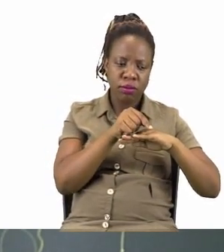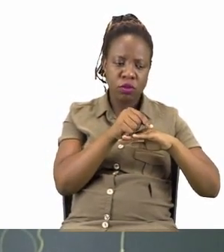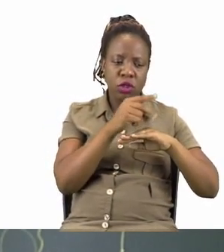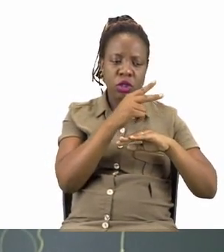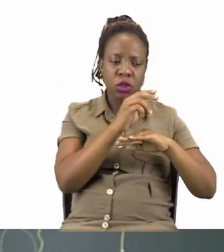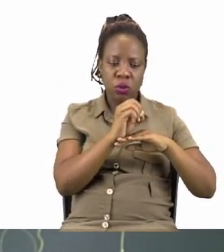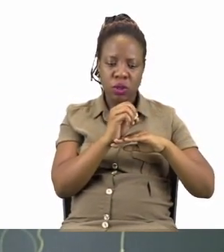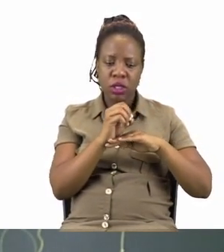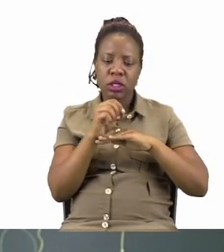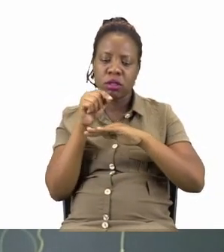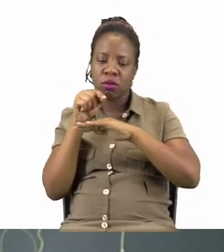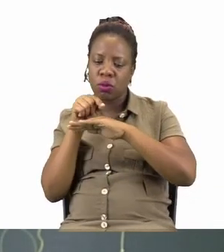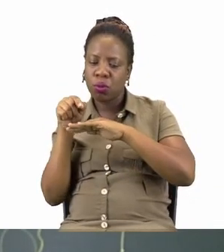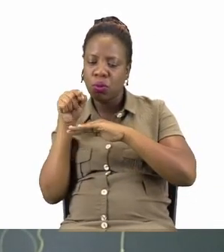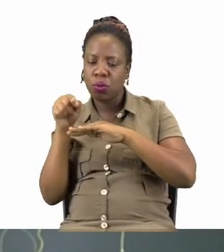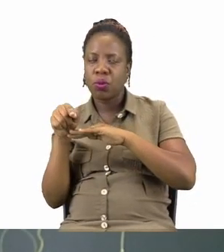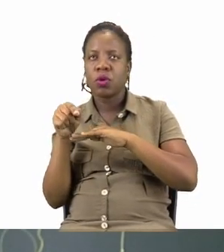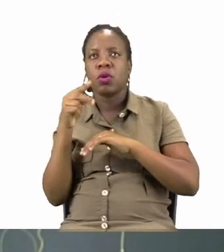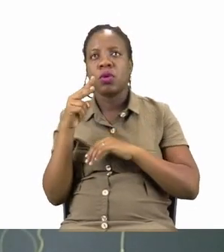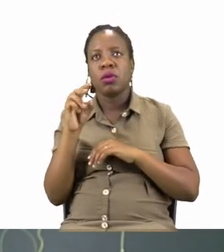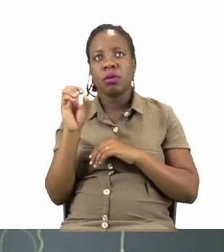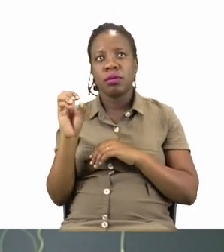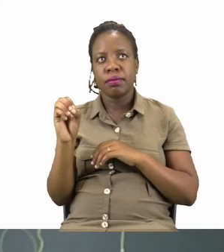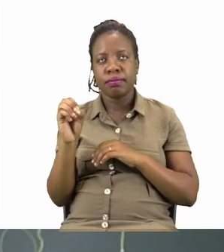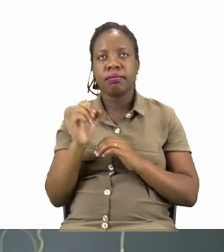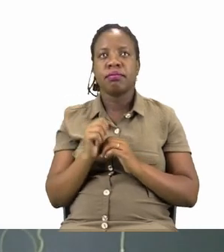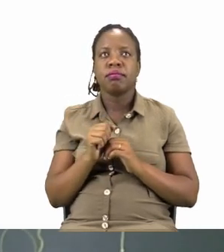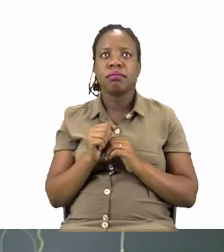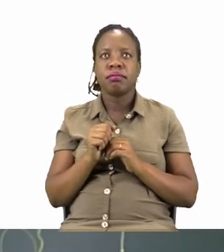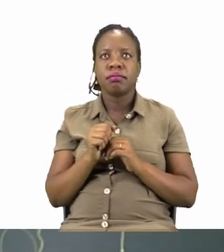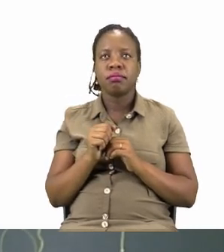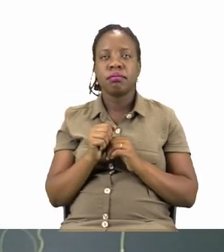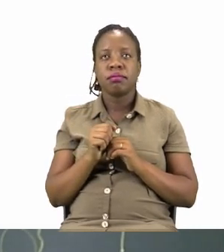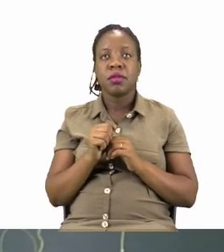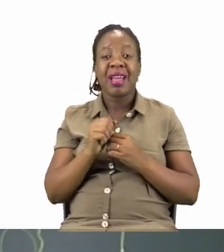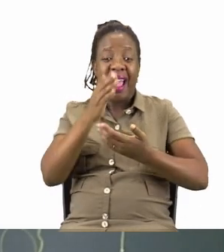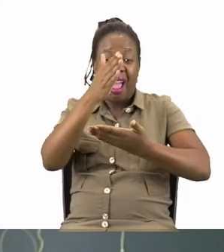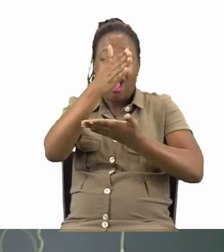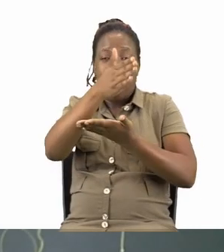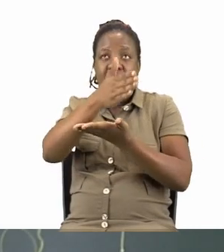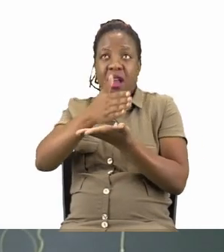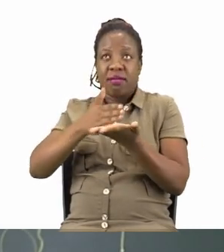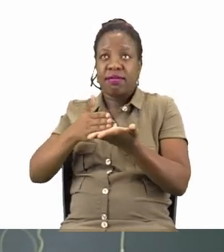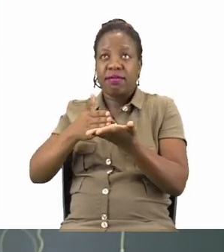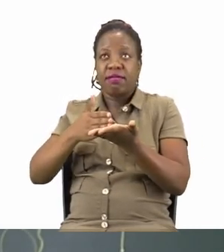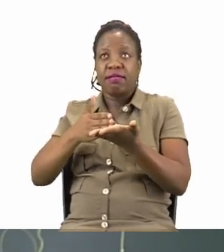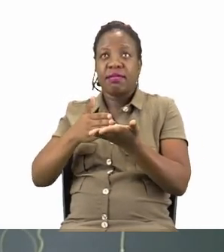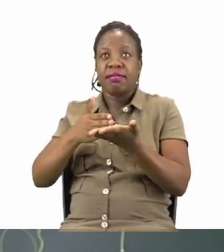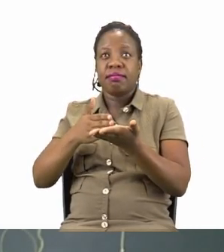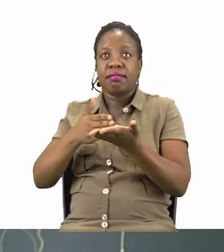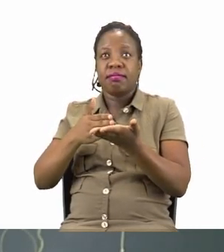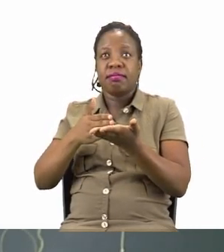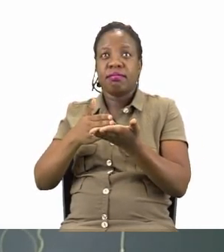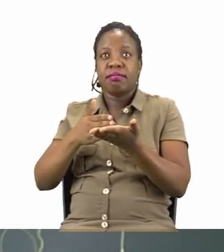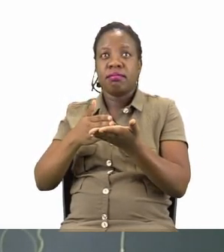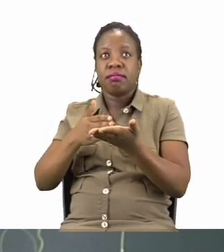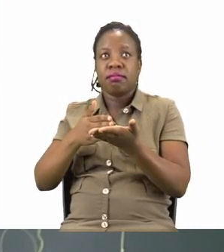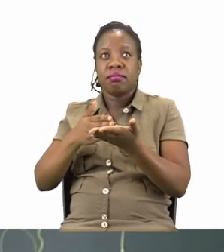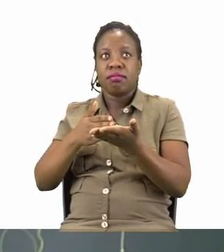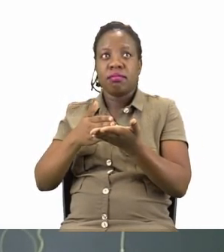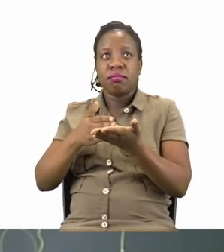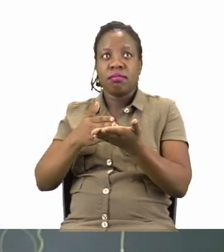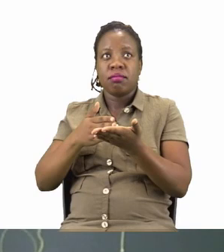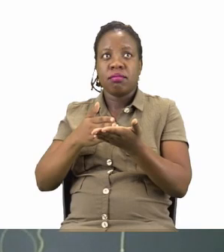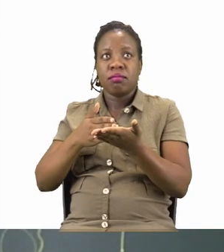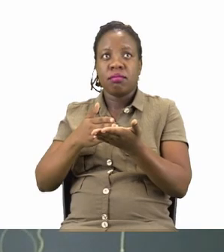another 20. Because when we halve something, then it means this number must